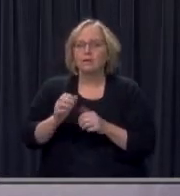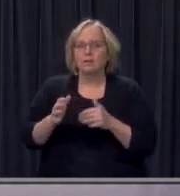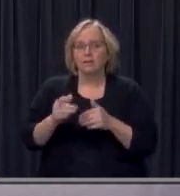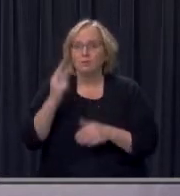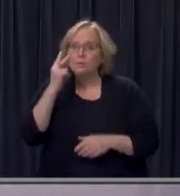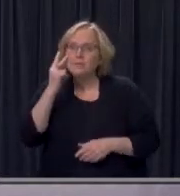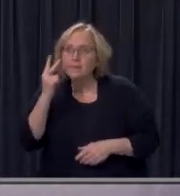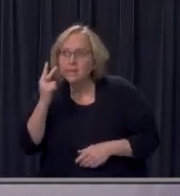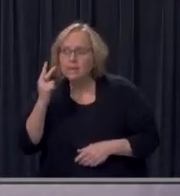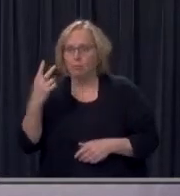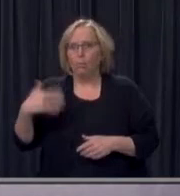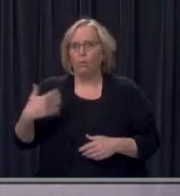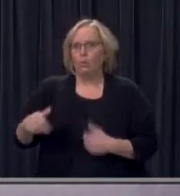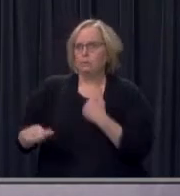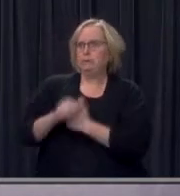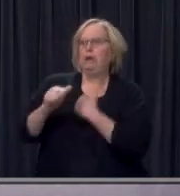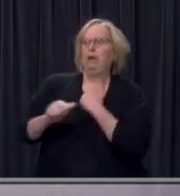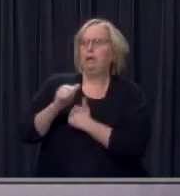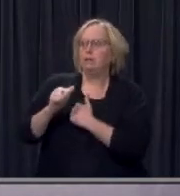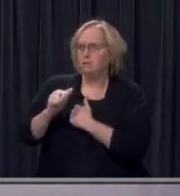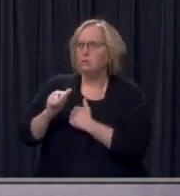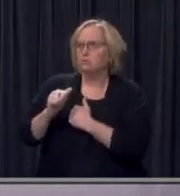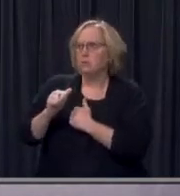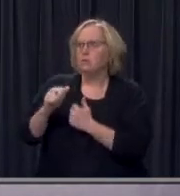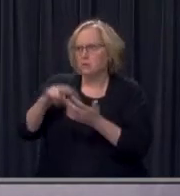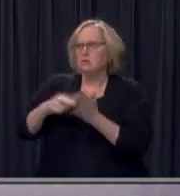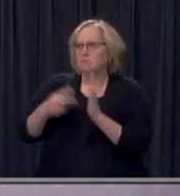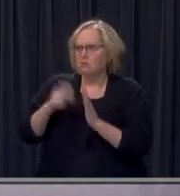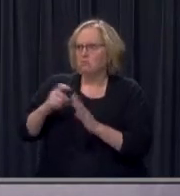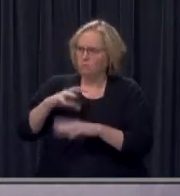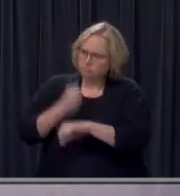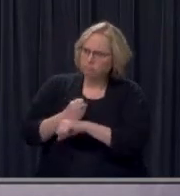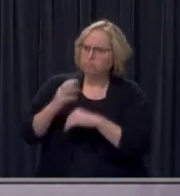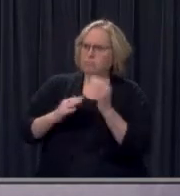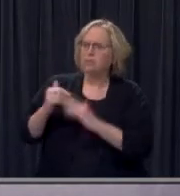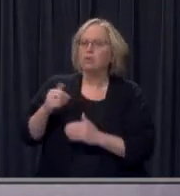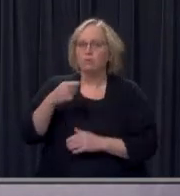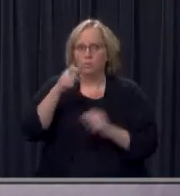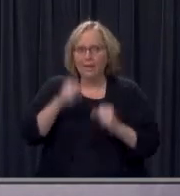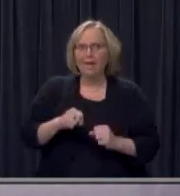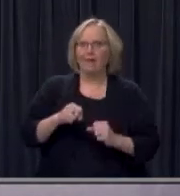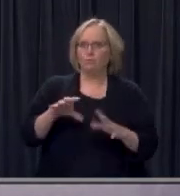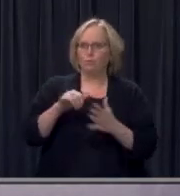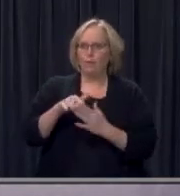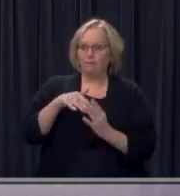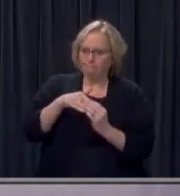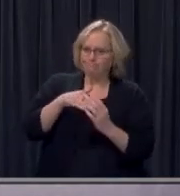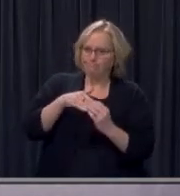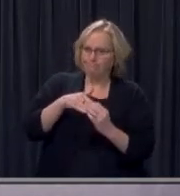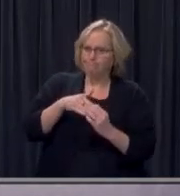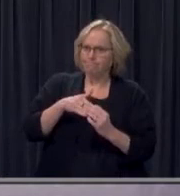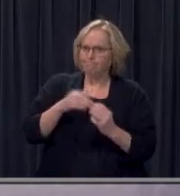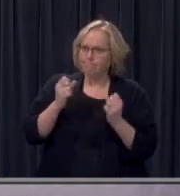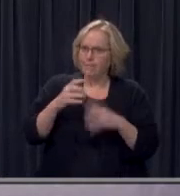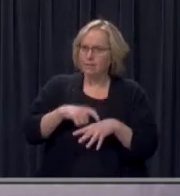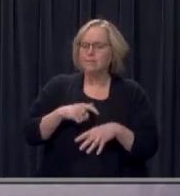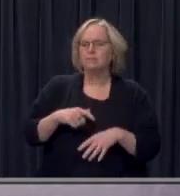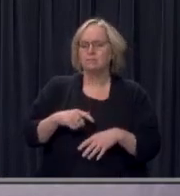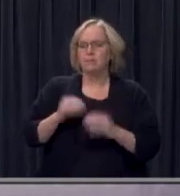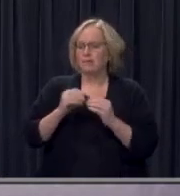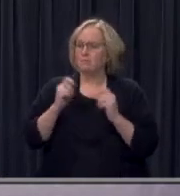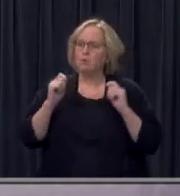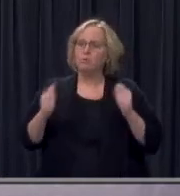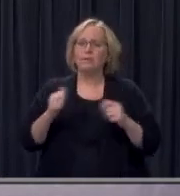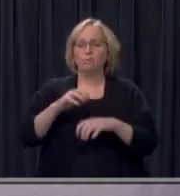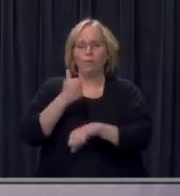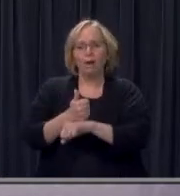something super dangerous that would dictate us going into a lockdown, you have the authority to do that. And that's that much quicker we get locked down and get